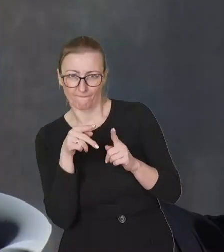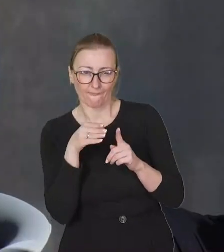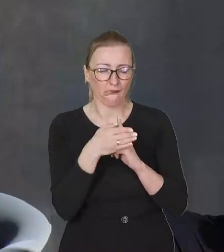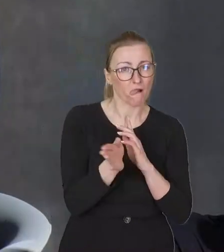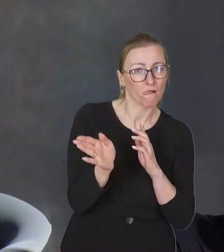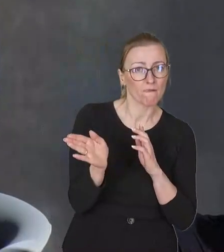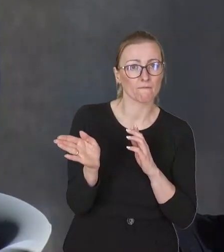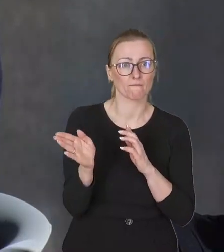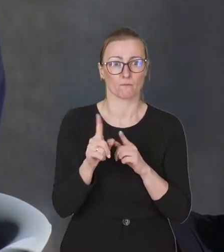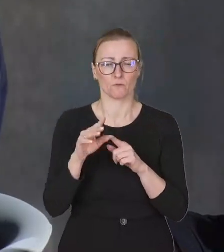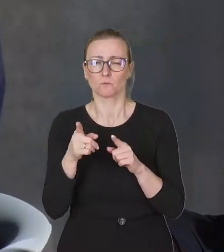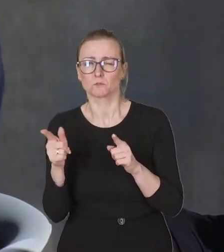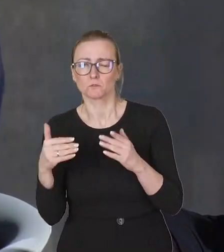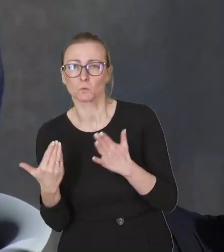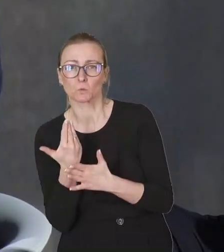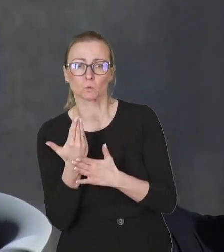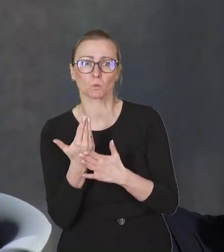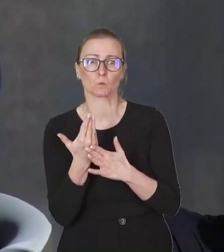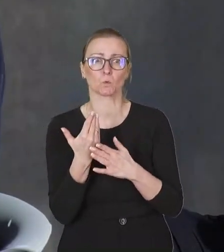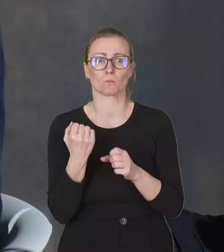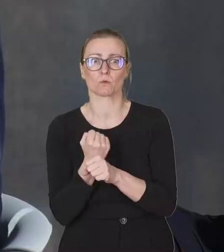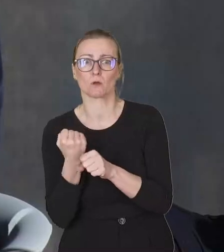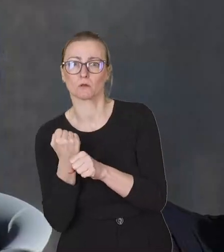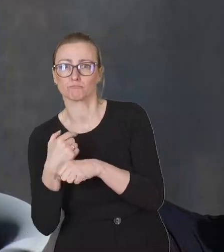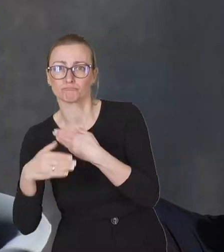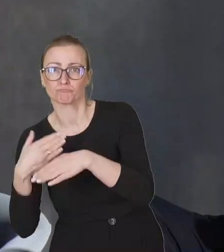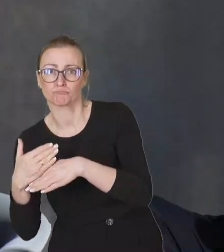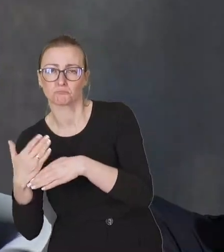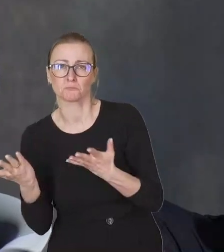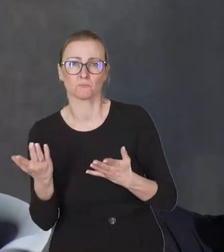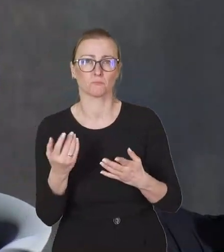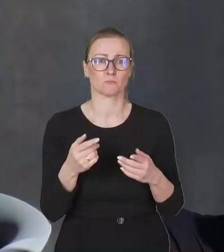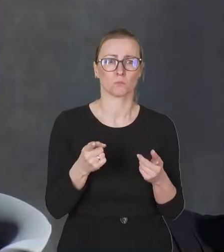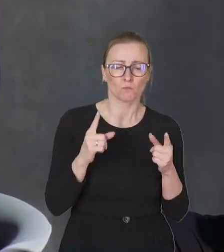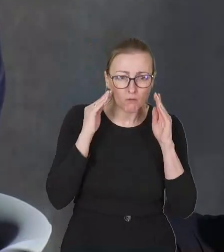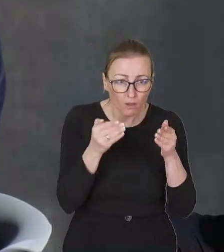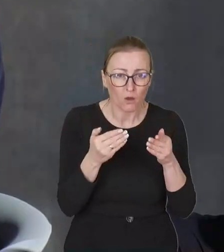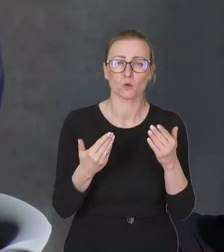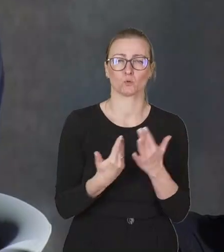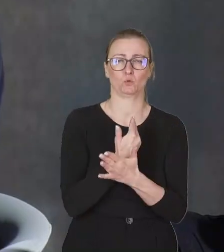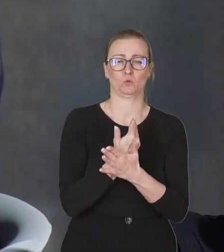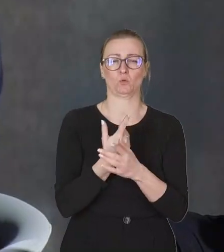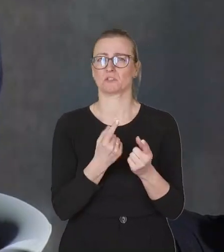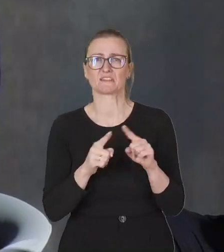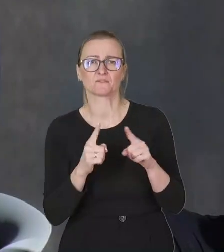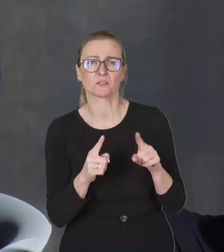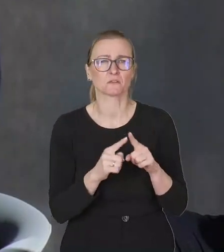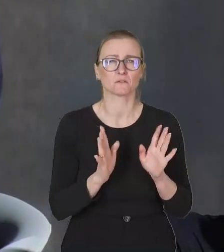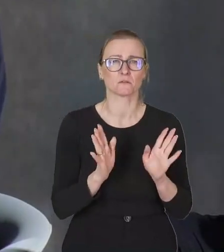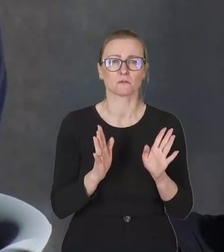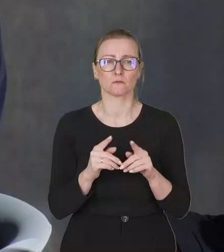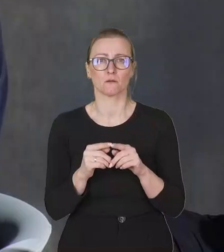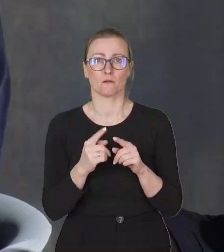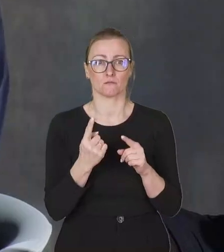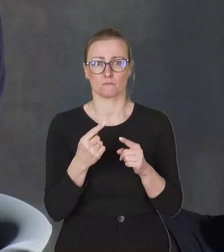the development of new products and applications, but it targets all areas of the value chain. So there is money for creating